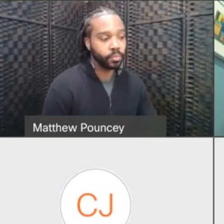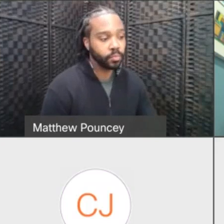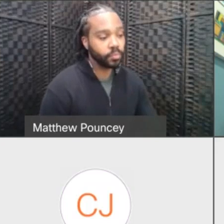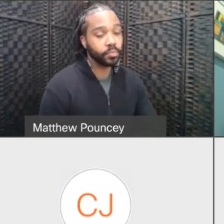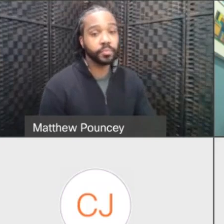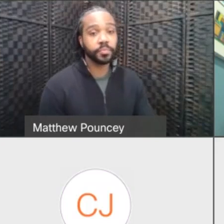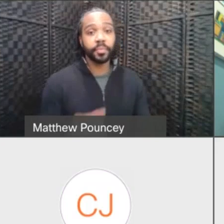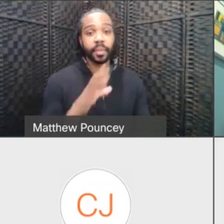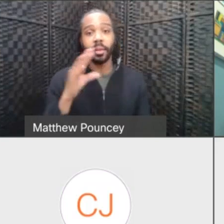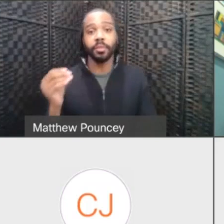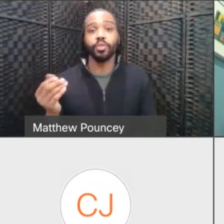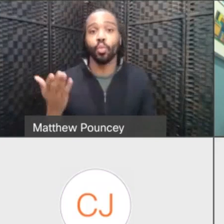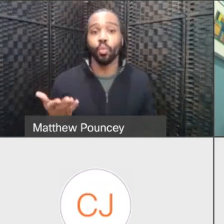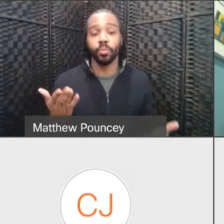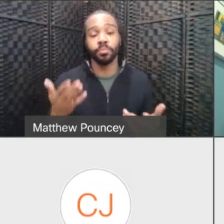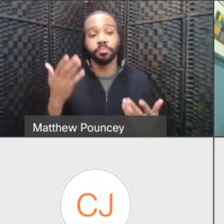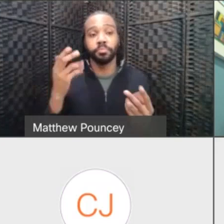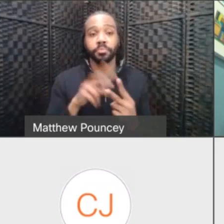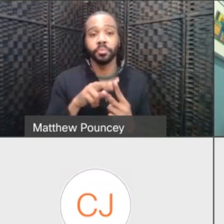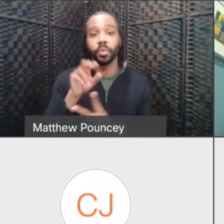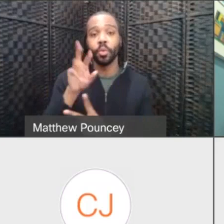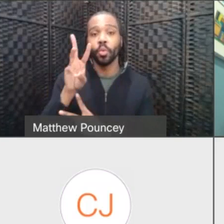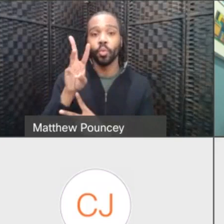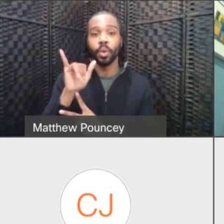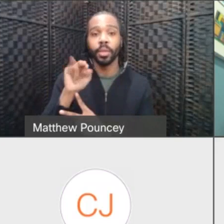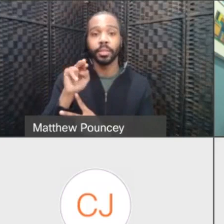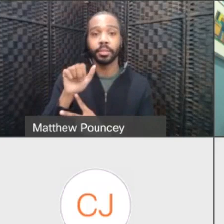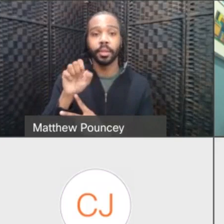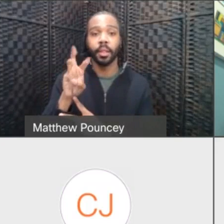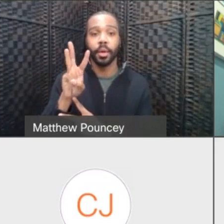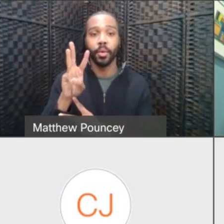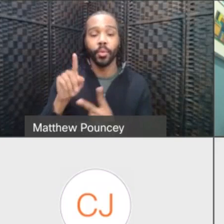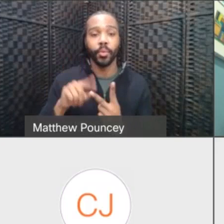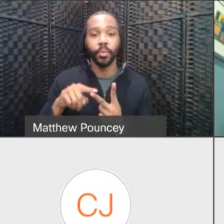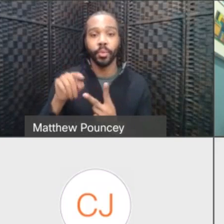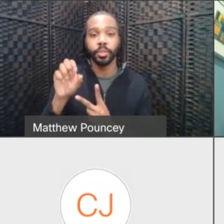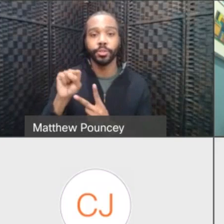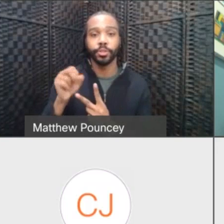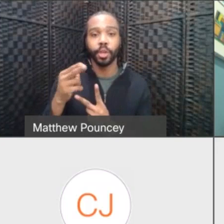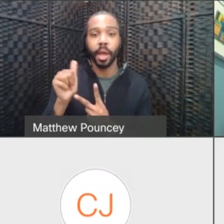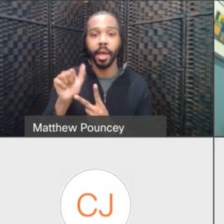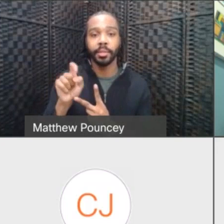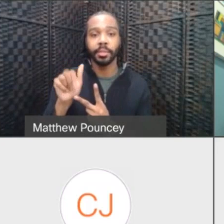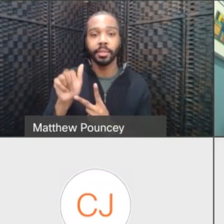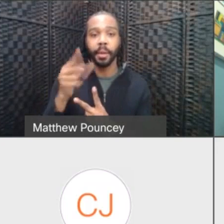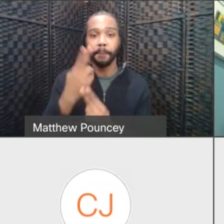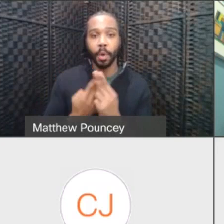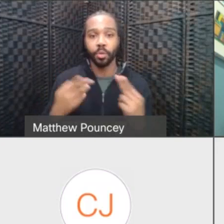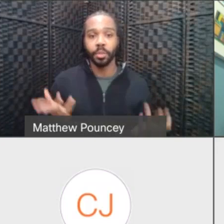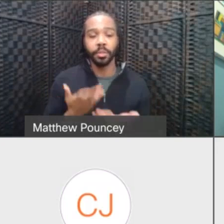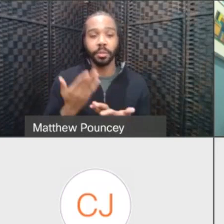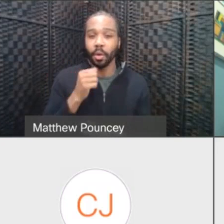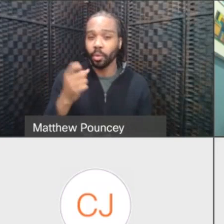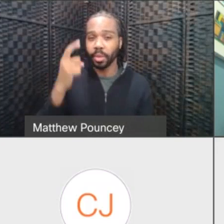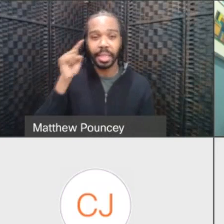And so Winslow and Shasta are both here. I don't think those do require approval or notice to the